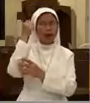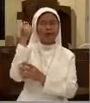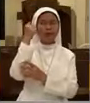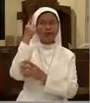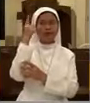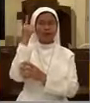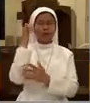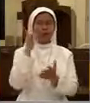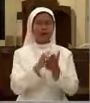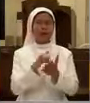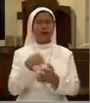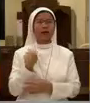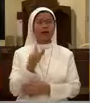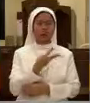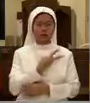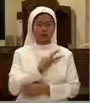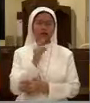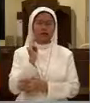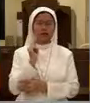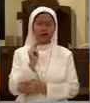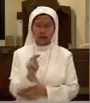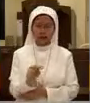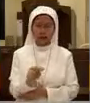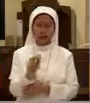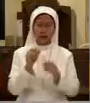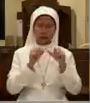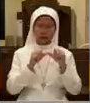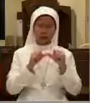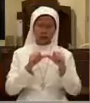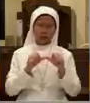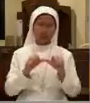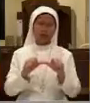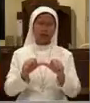we need continuing